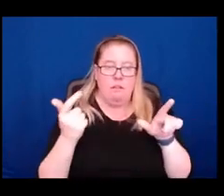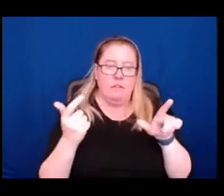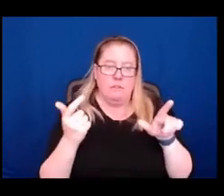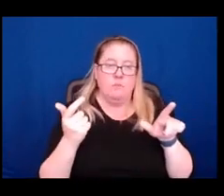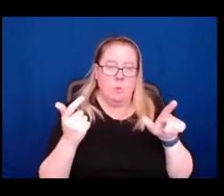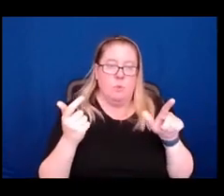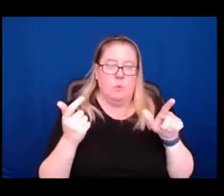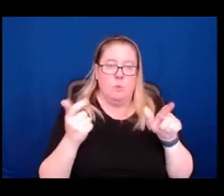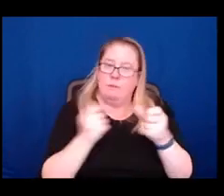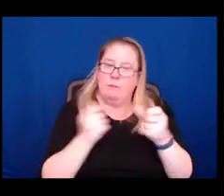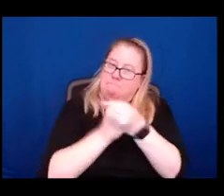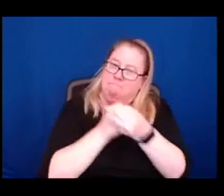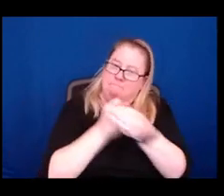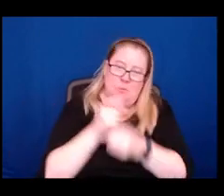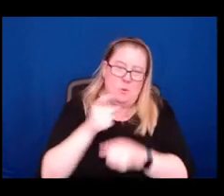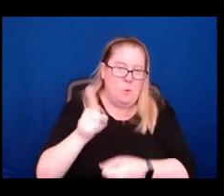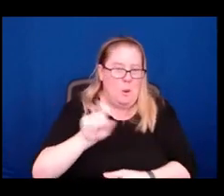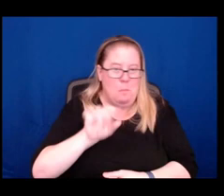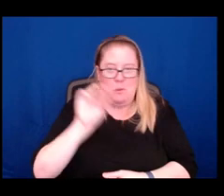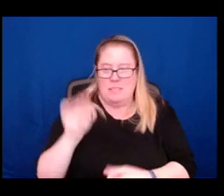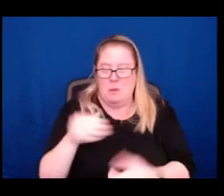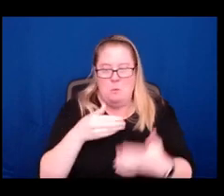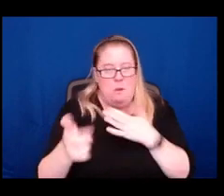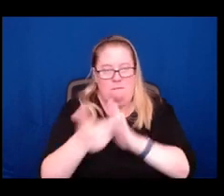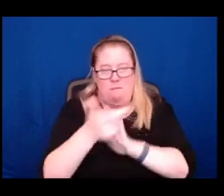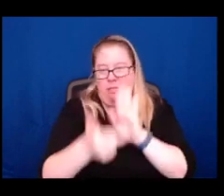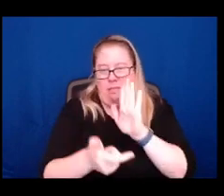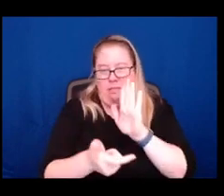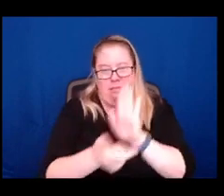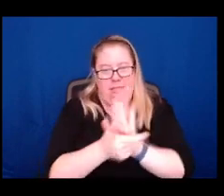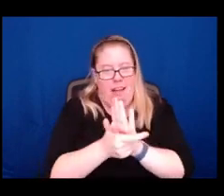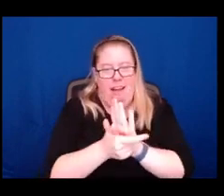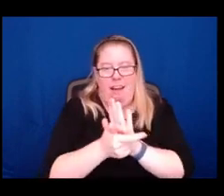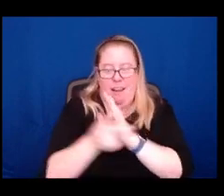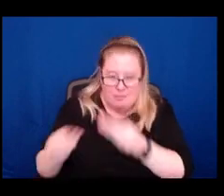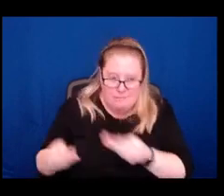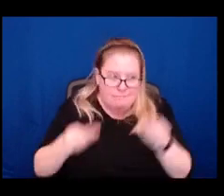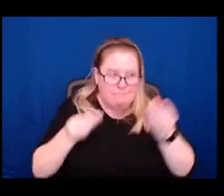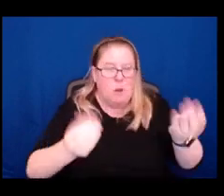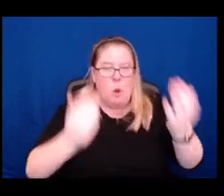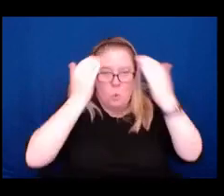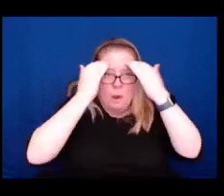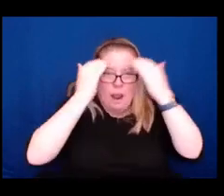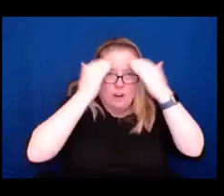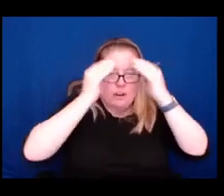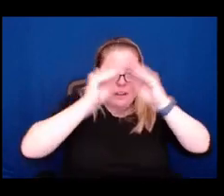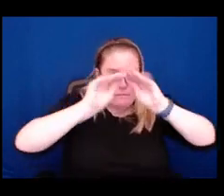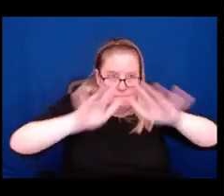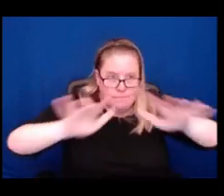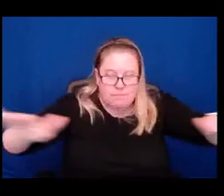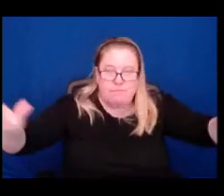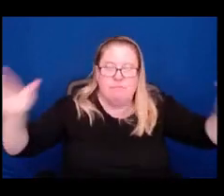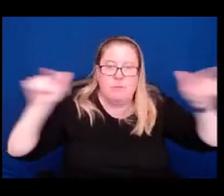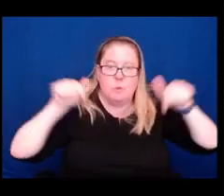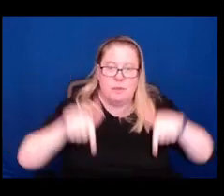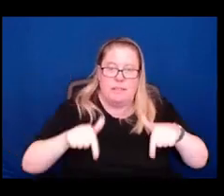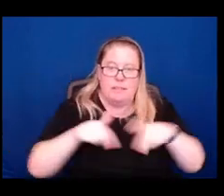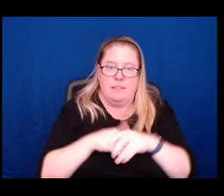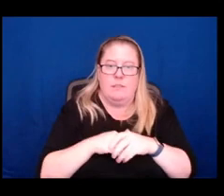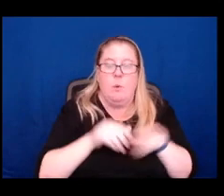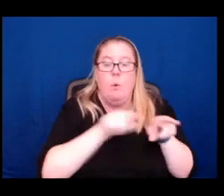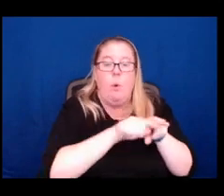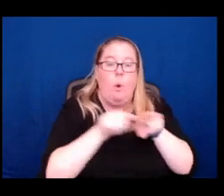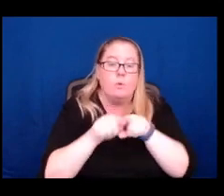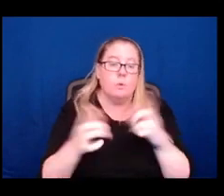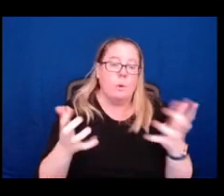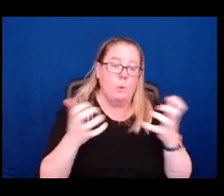So we're definitely behind you 100% in any form of legislation to bring awareness to uterine fibroids.